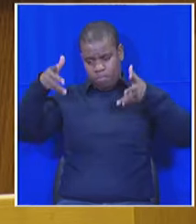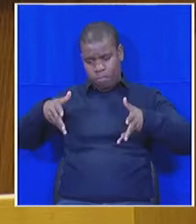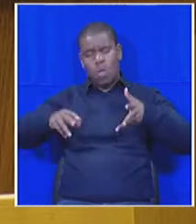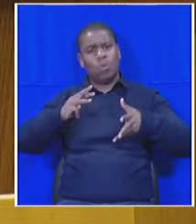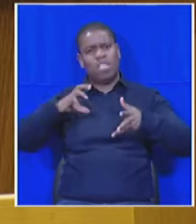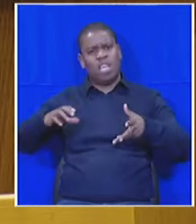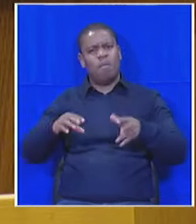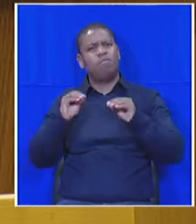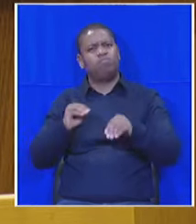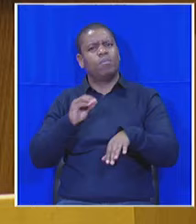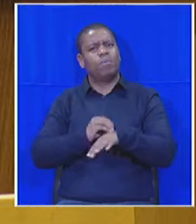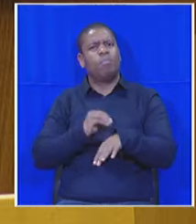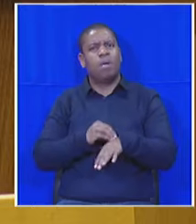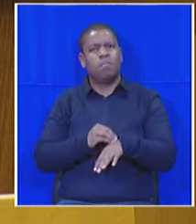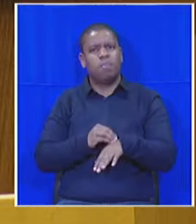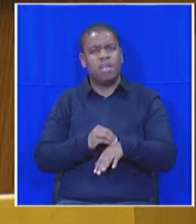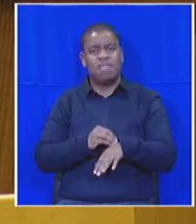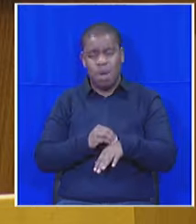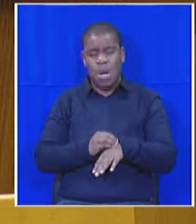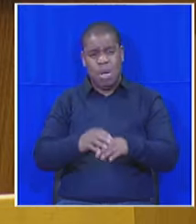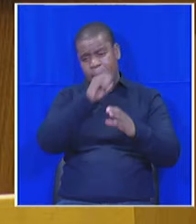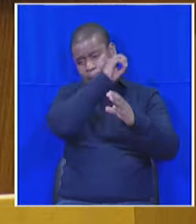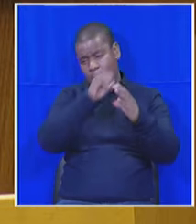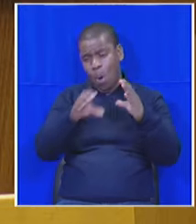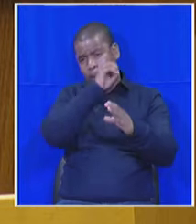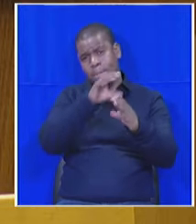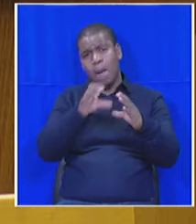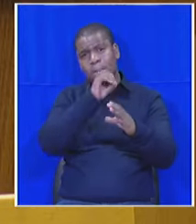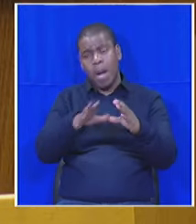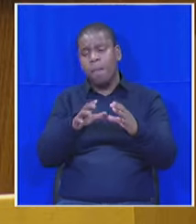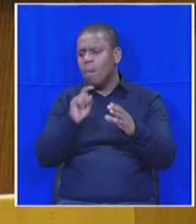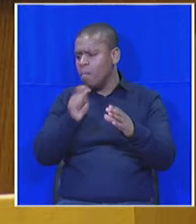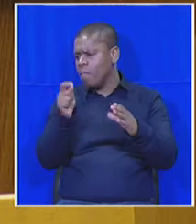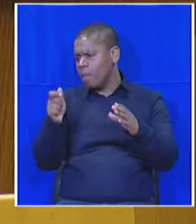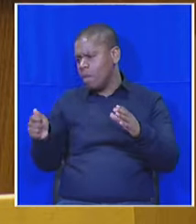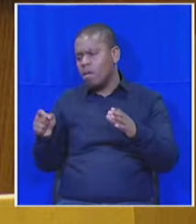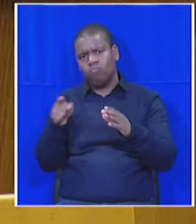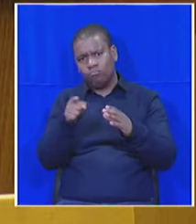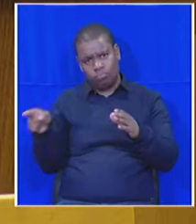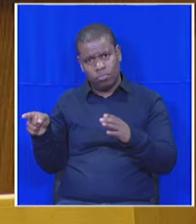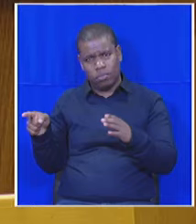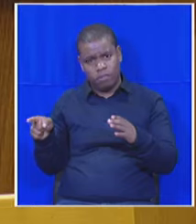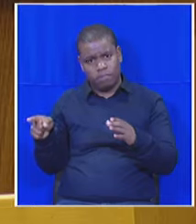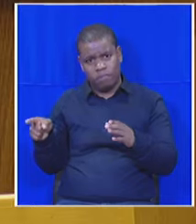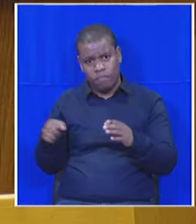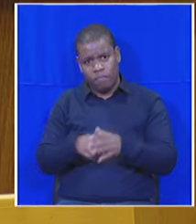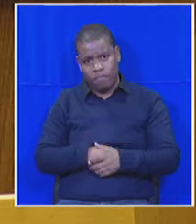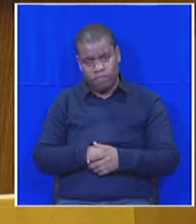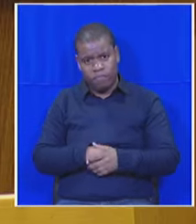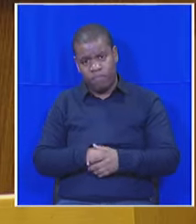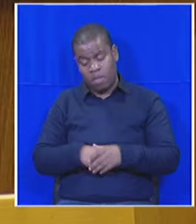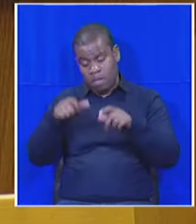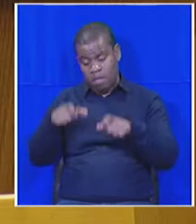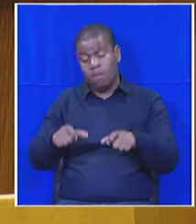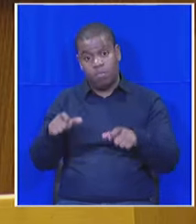especially. With these pounds and these dollars and what they pay for these for prices of the houses in Cape Town,